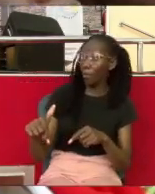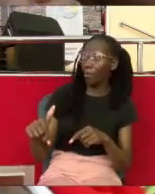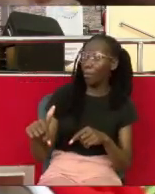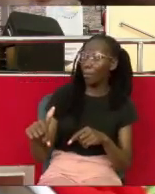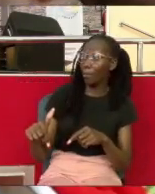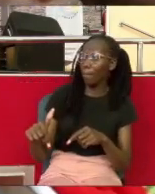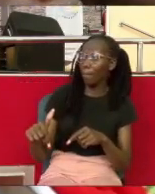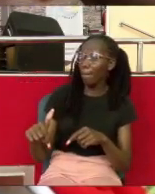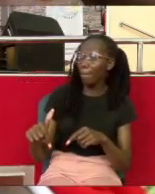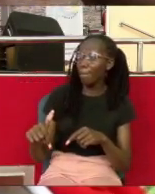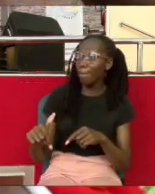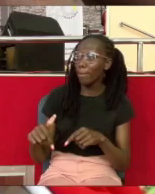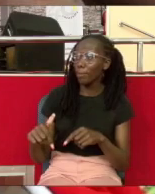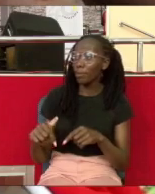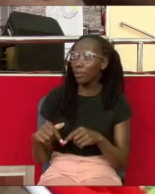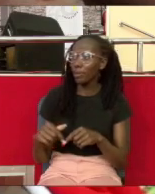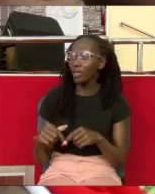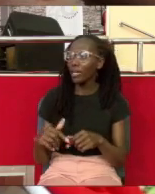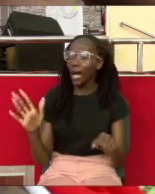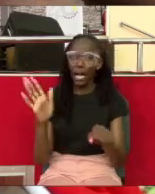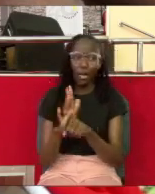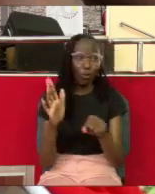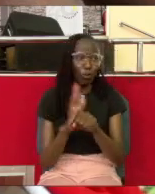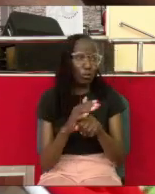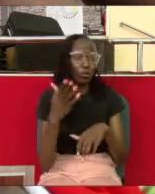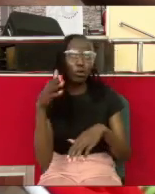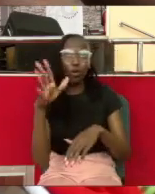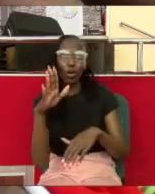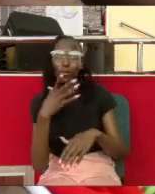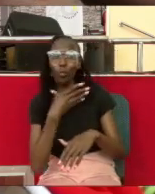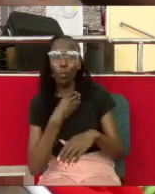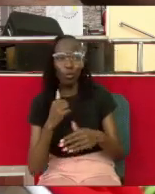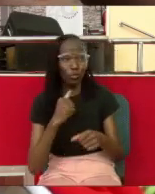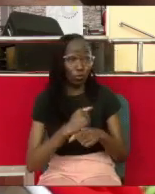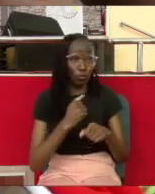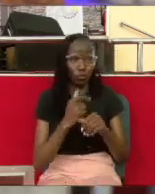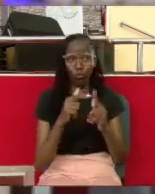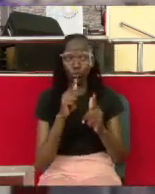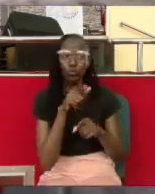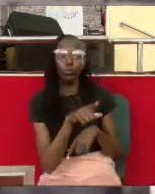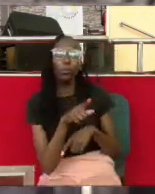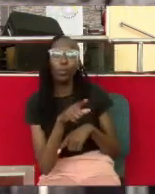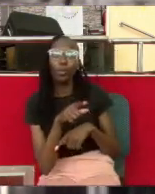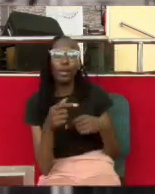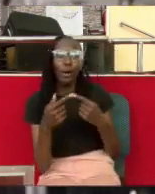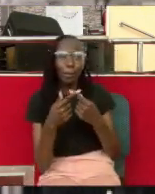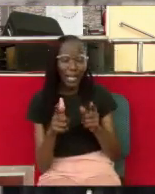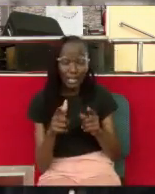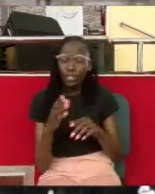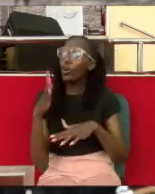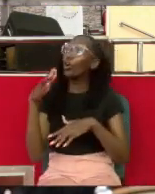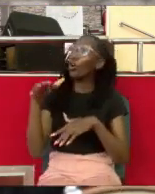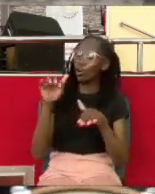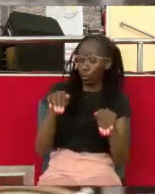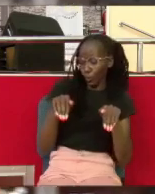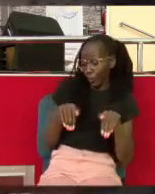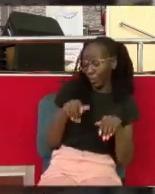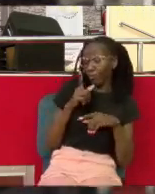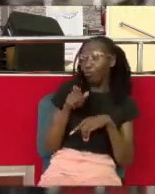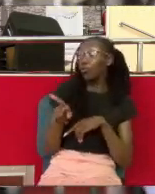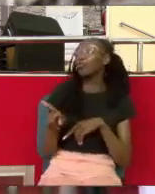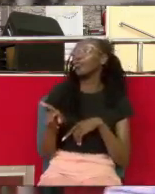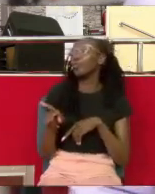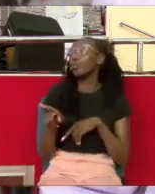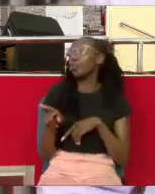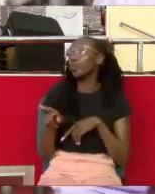begun. There is so much that the Lord wants to do with you, but he is waiting for you not to